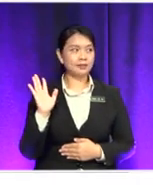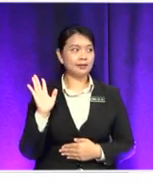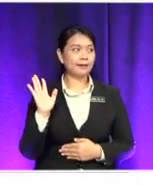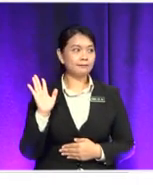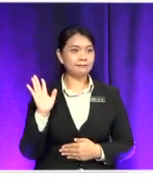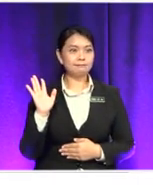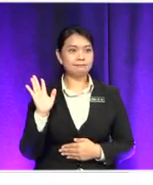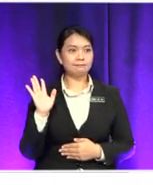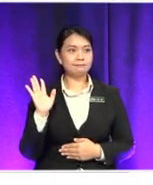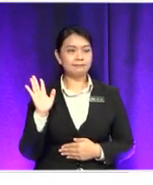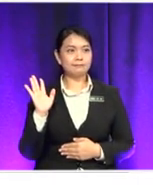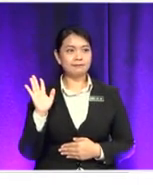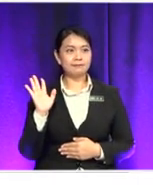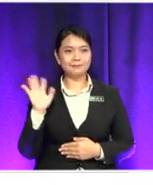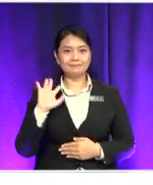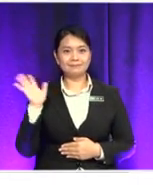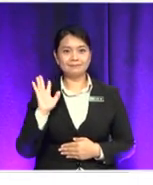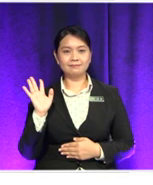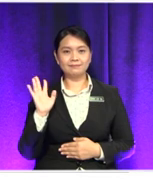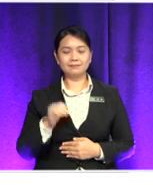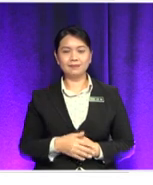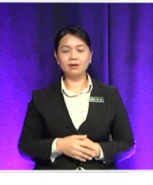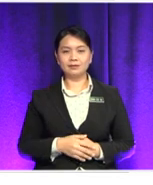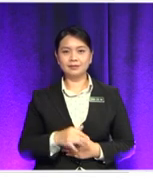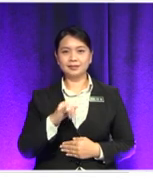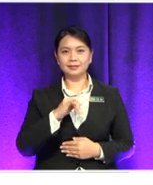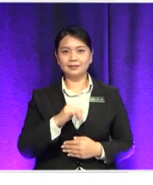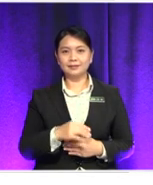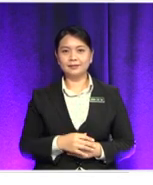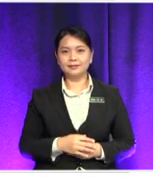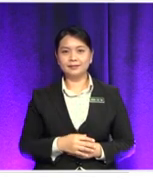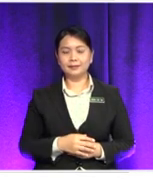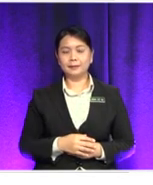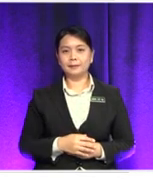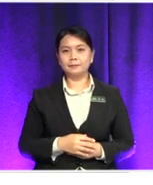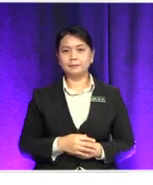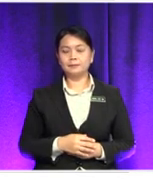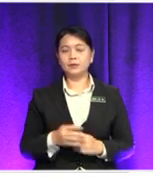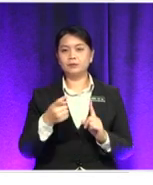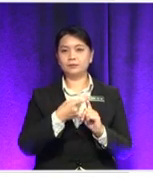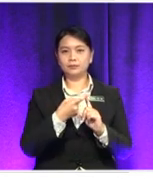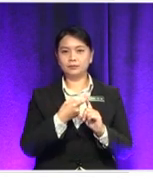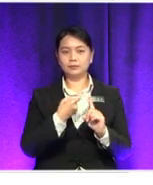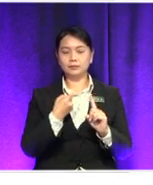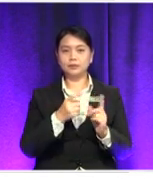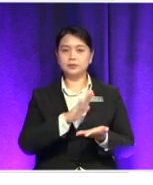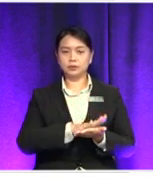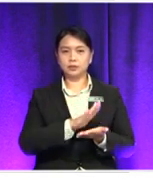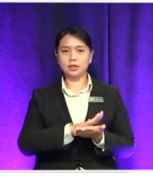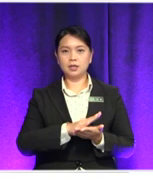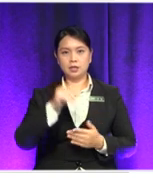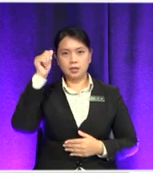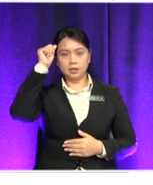Assalamualaikum warahmatullahi wabarakatuh. I am Siti Nur Nadira binti Muhammad Sharif from Sekolah Agama